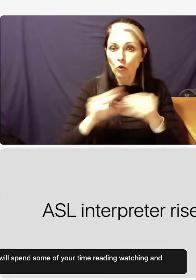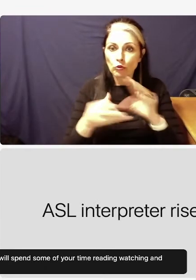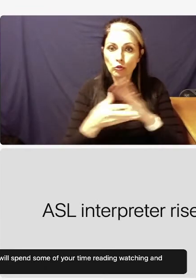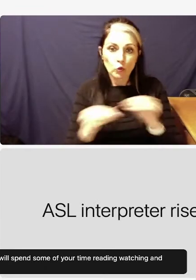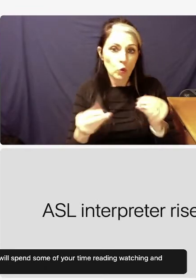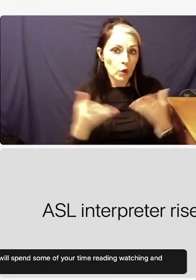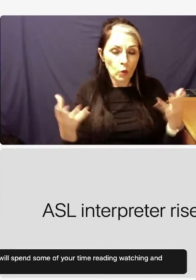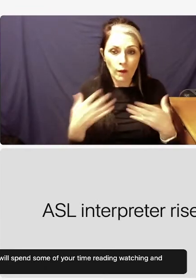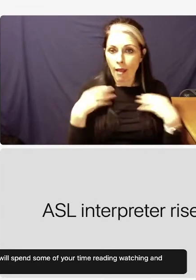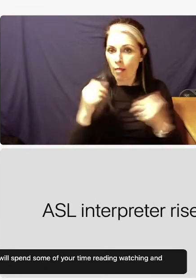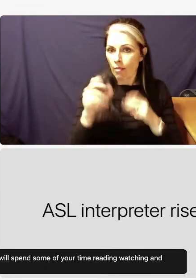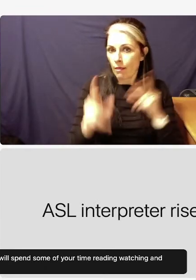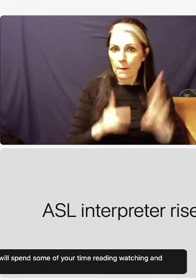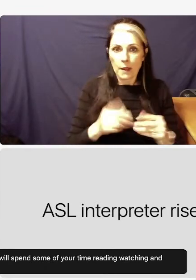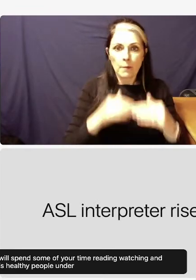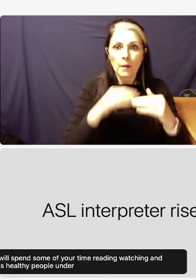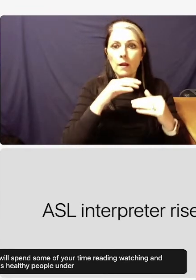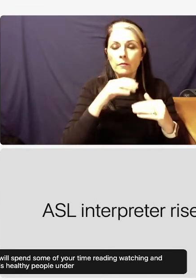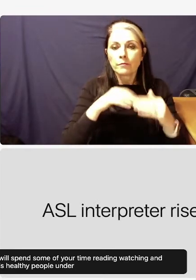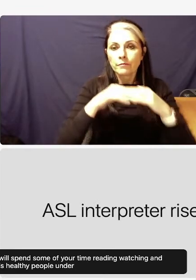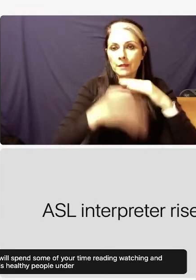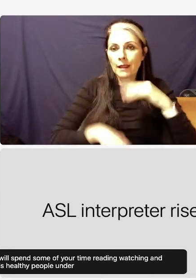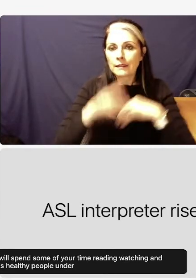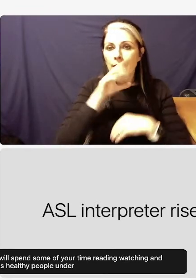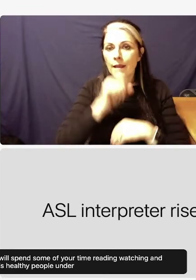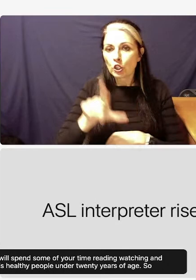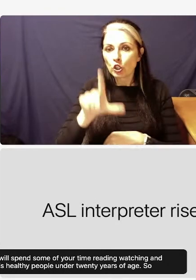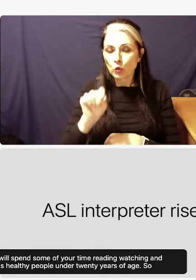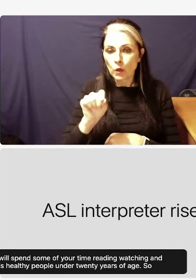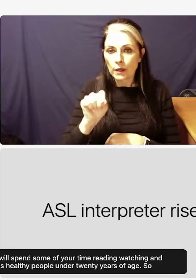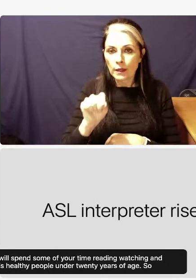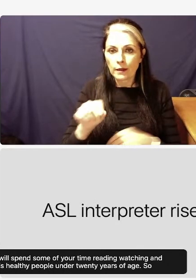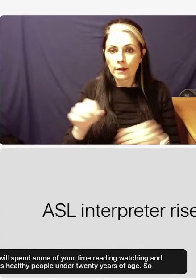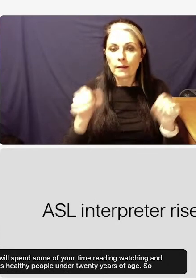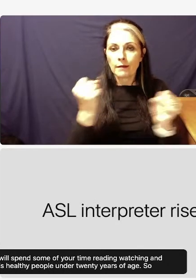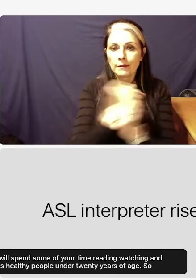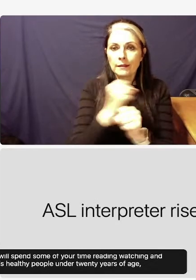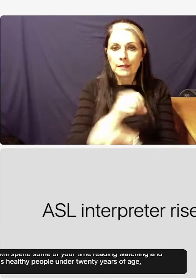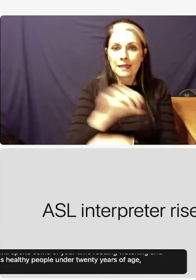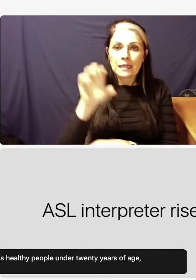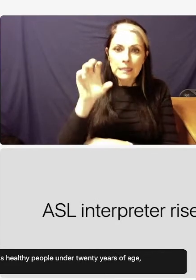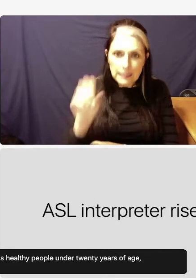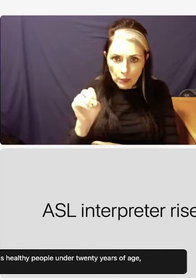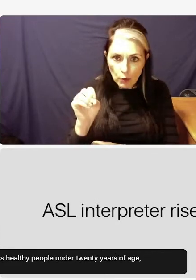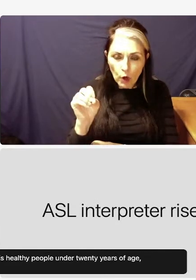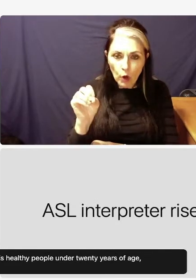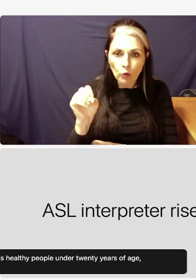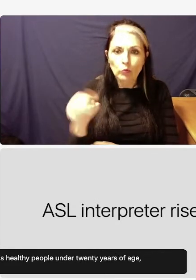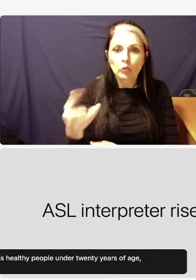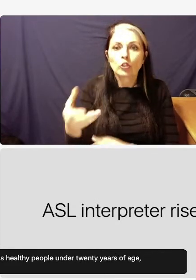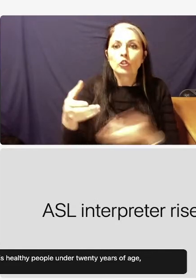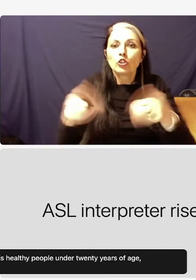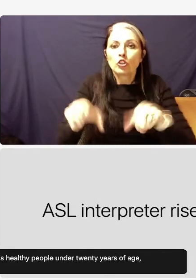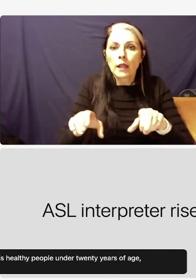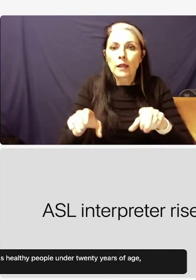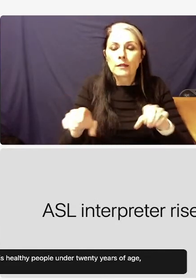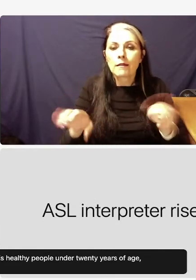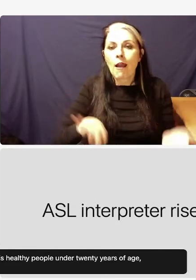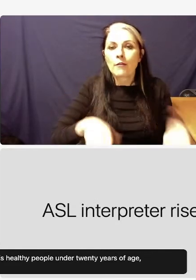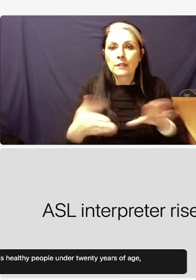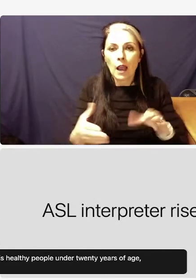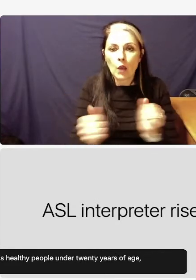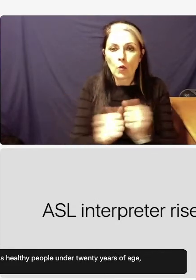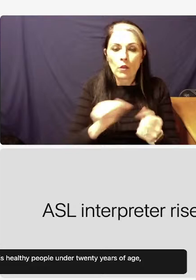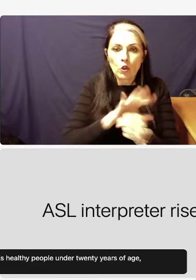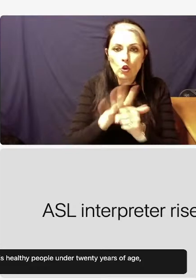this healthy people under 20 years of age have a statistically zero chance of dying of covet even with no treatment when they